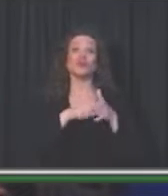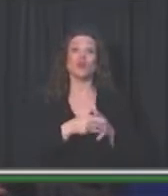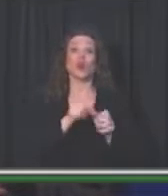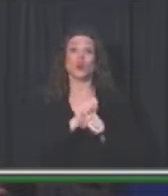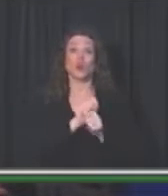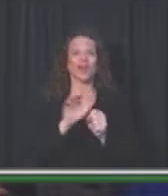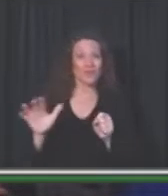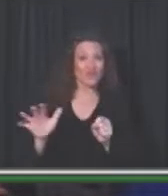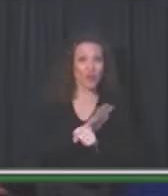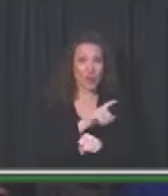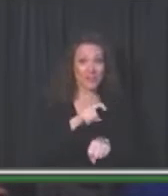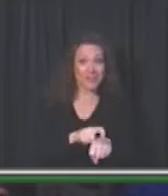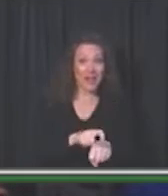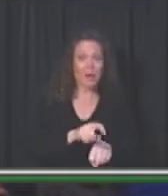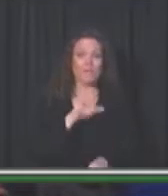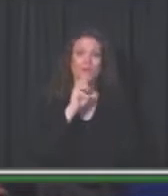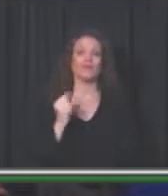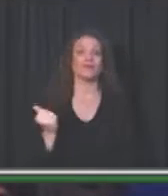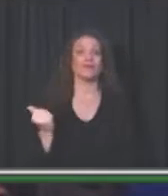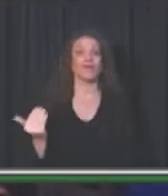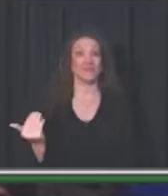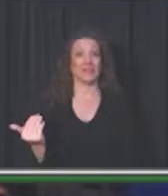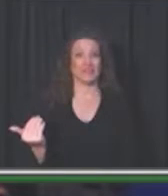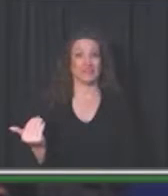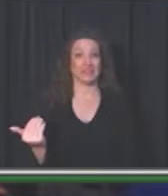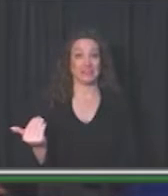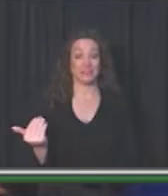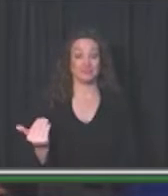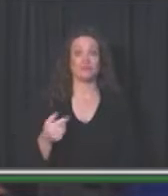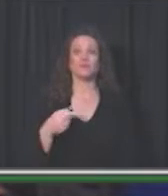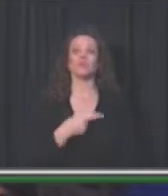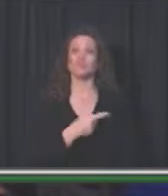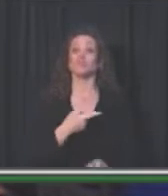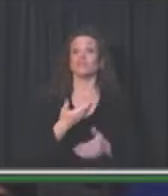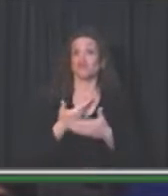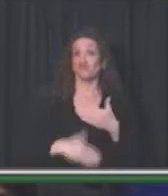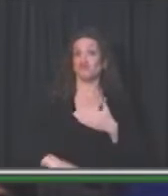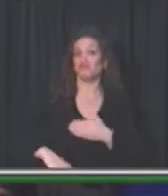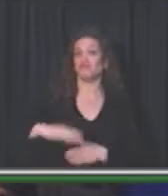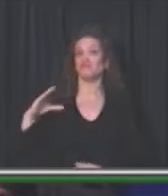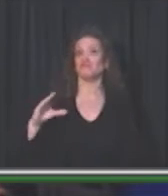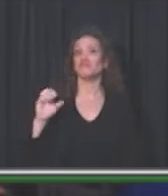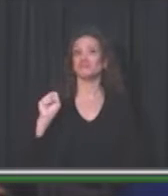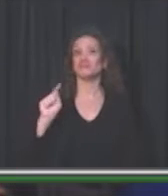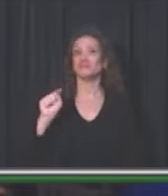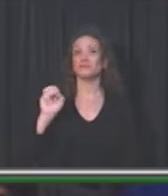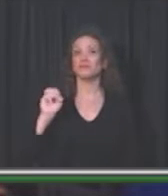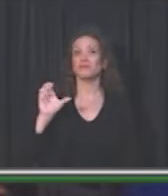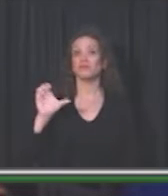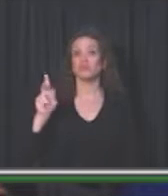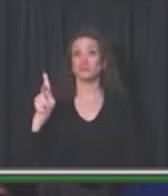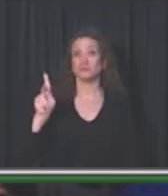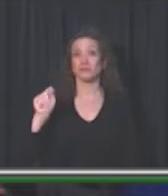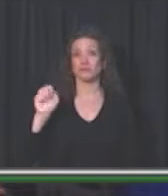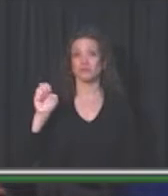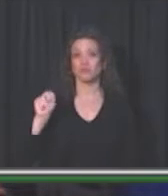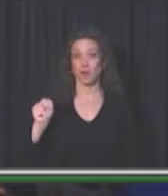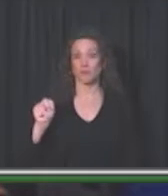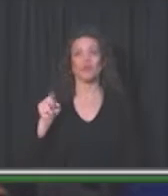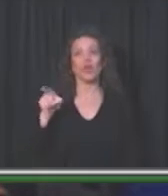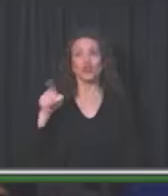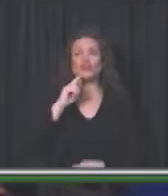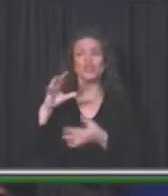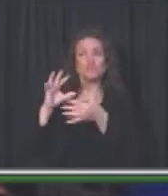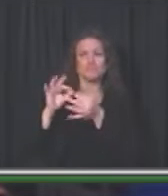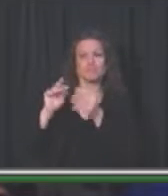age 15. She is from Stockton, and in her own words, I come from everything